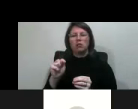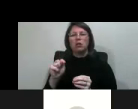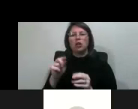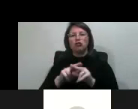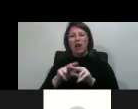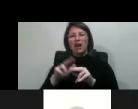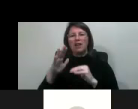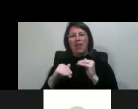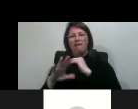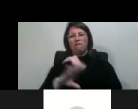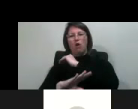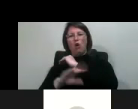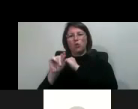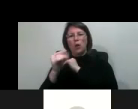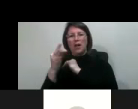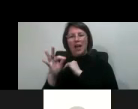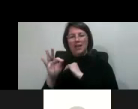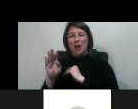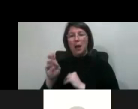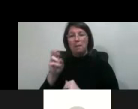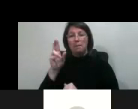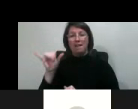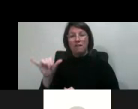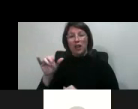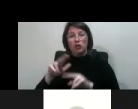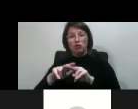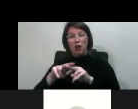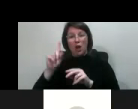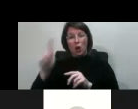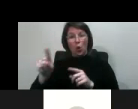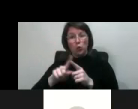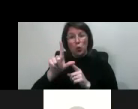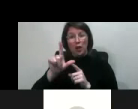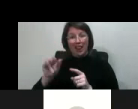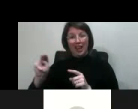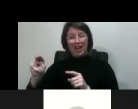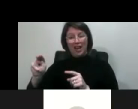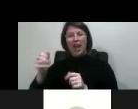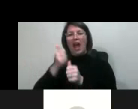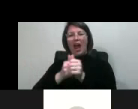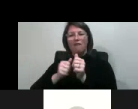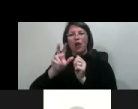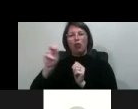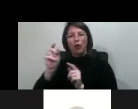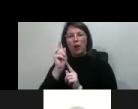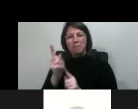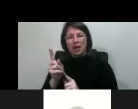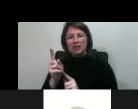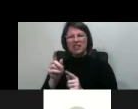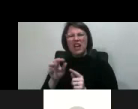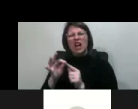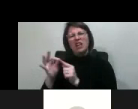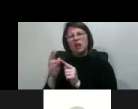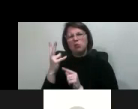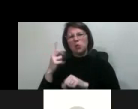2019. There'll be a train to Beverly going through Lynn every half hour, except for twice a day when we need some windows for some